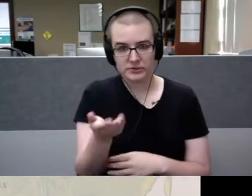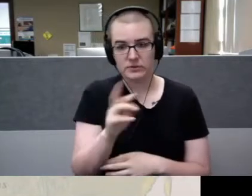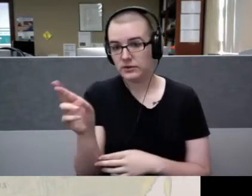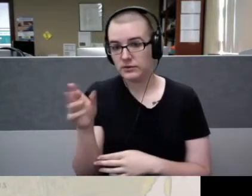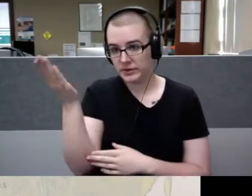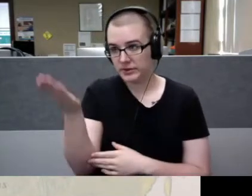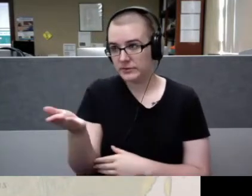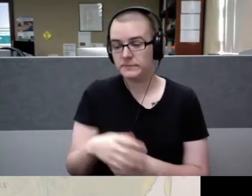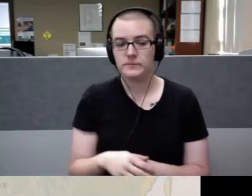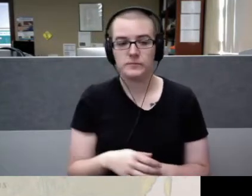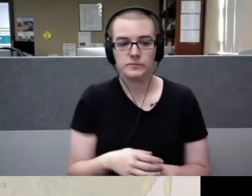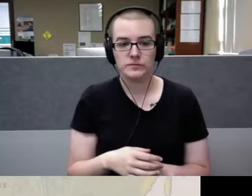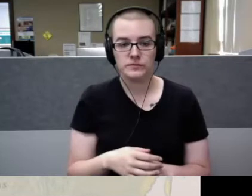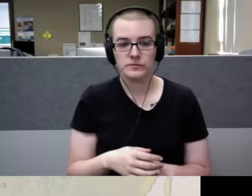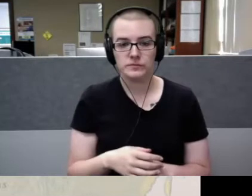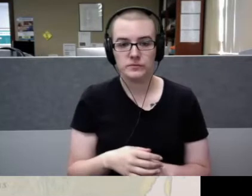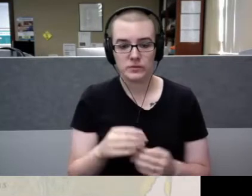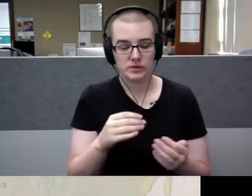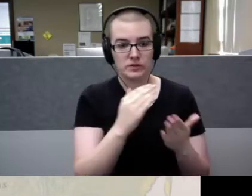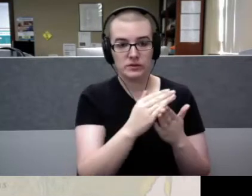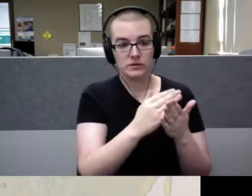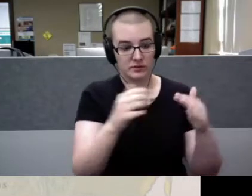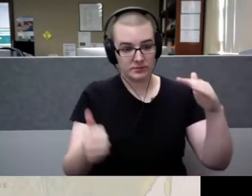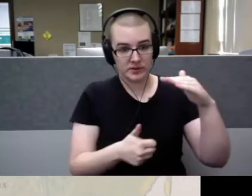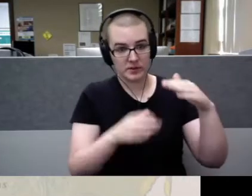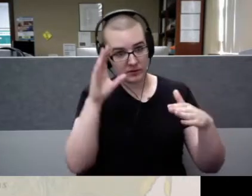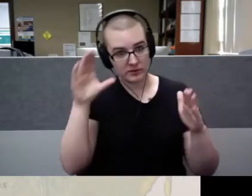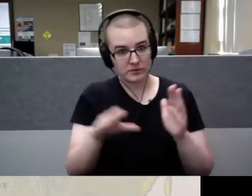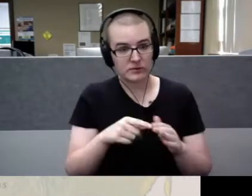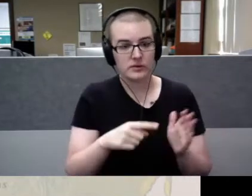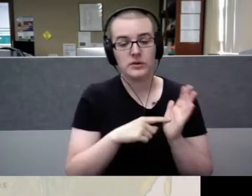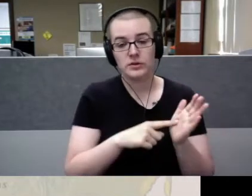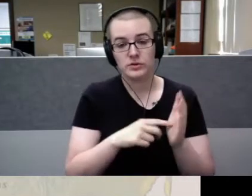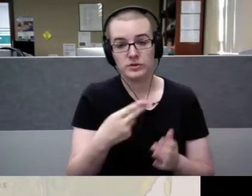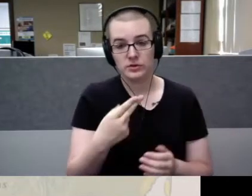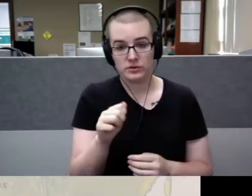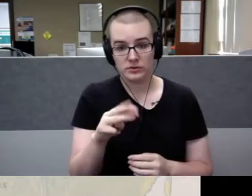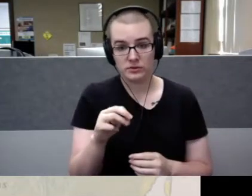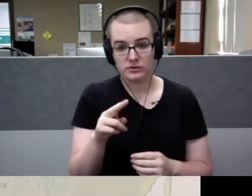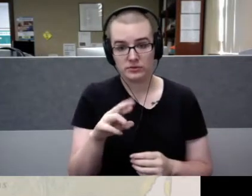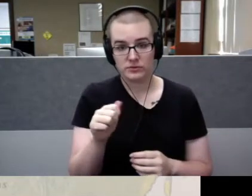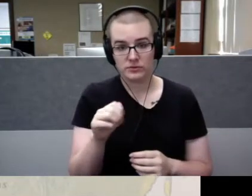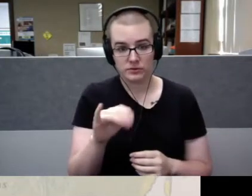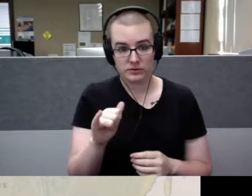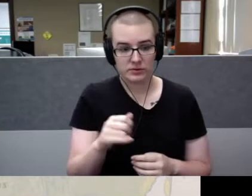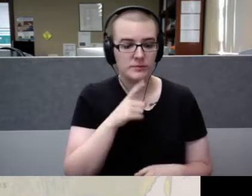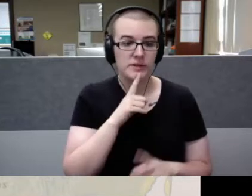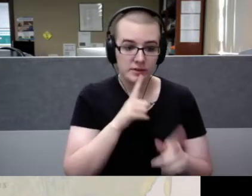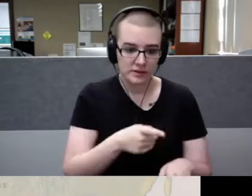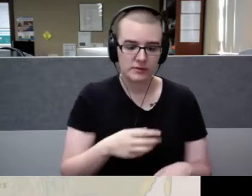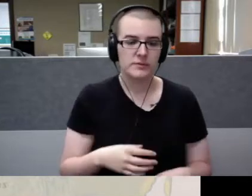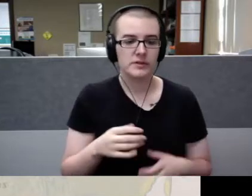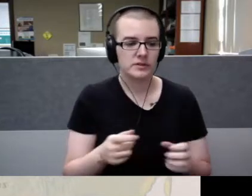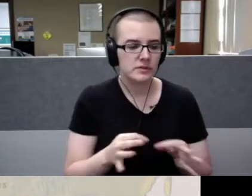notes itself is actually Hammurabi dictating these laws. And there are going to be 282 laws. Yes, I know that would be a lot to memorize,